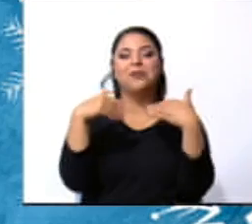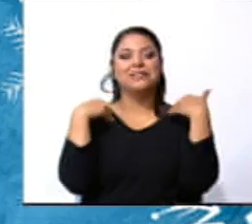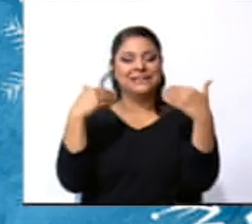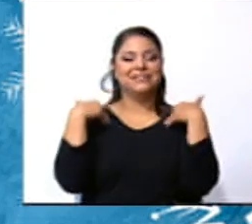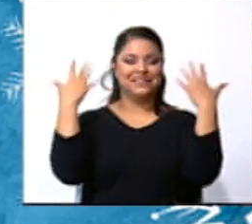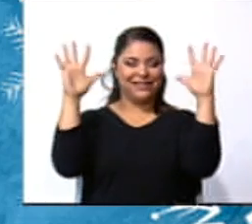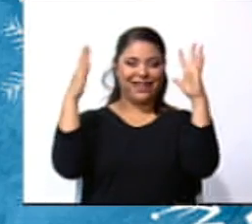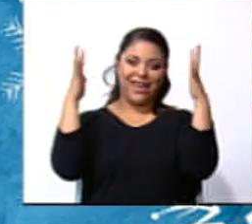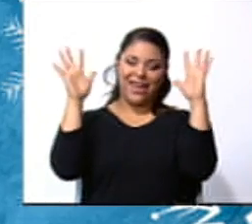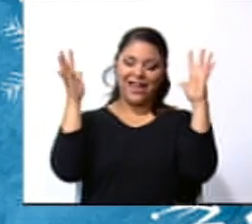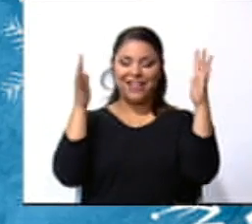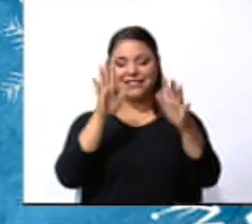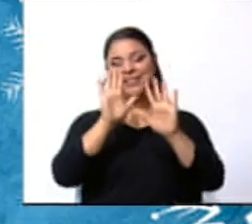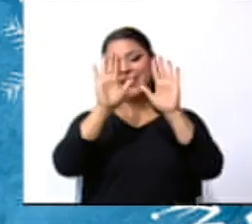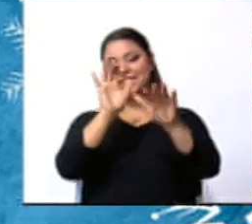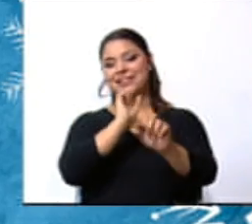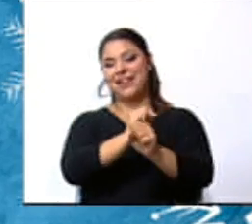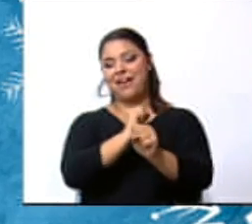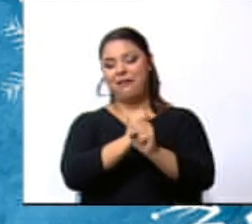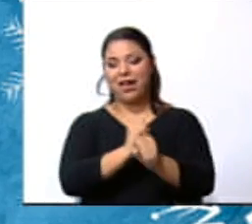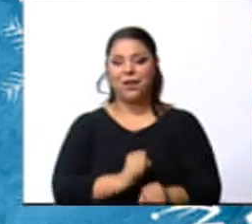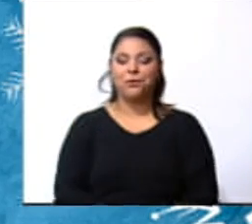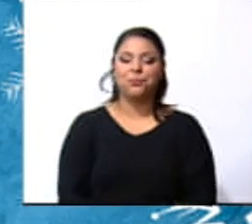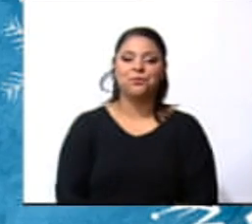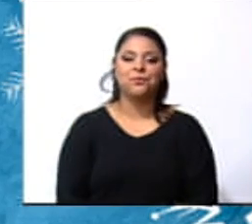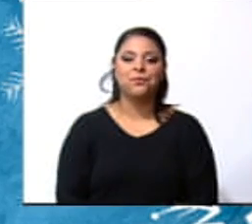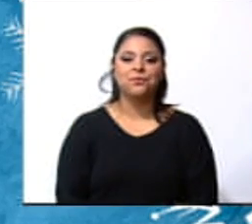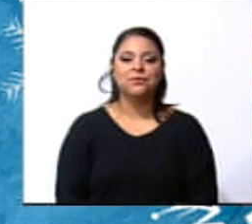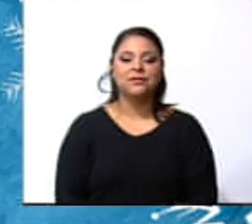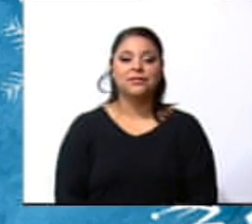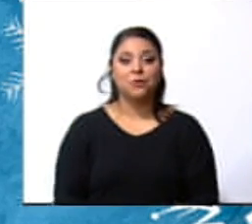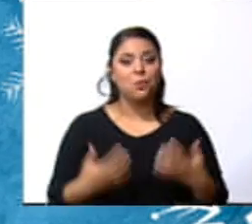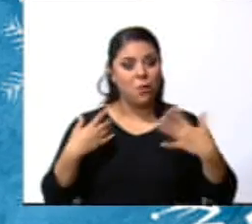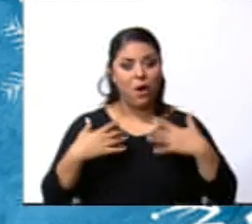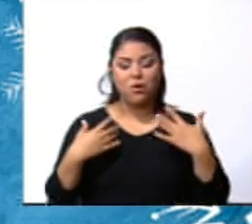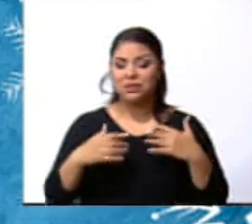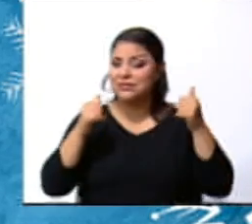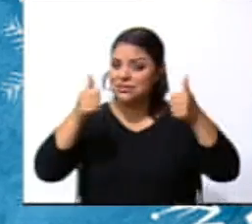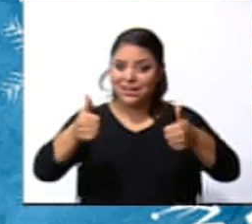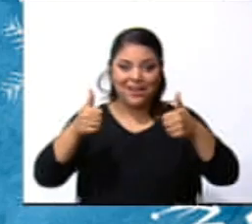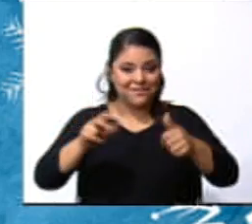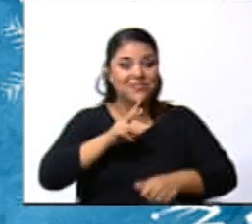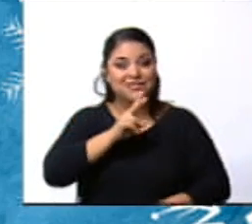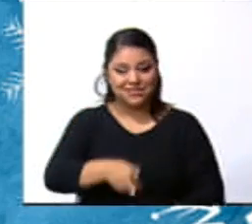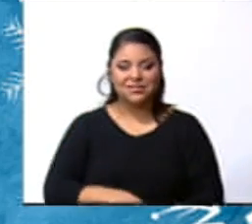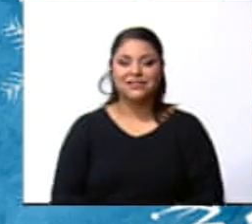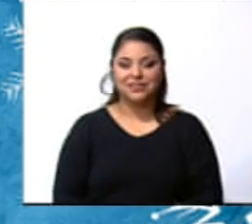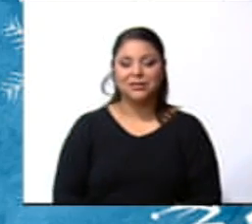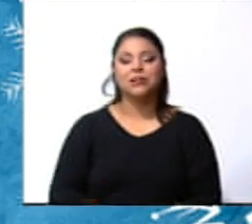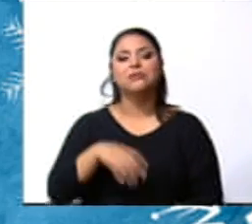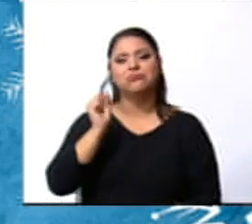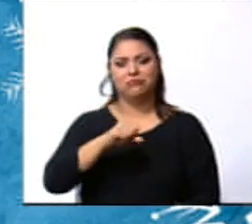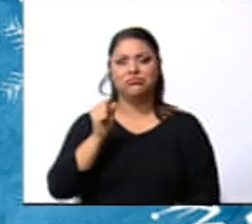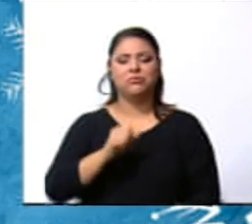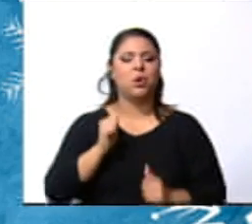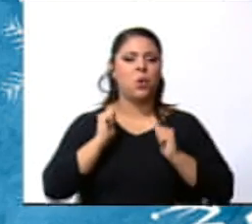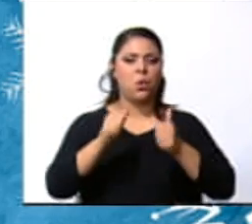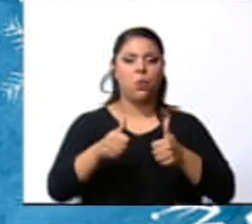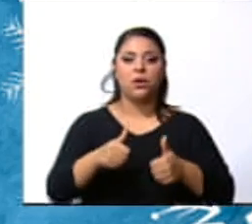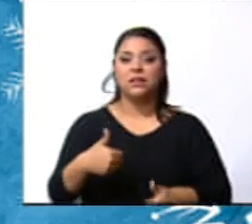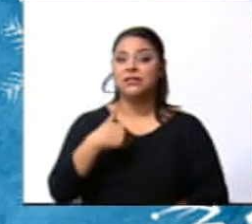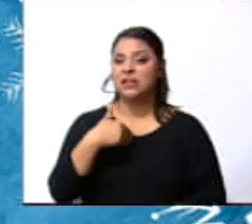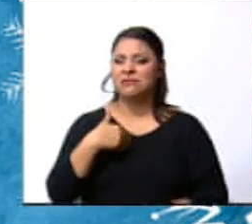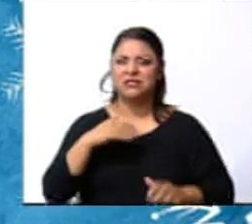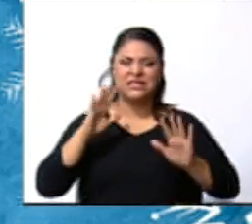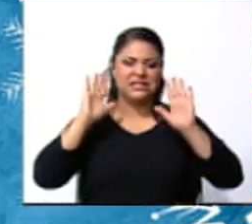congratulations. Wonderful job, wow. Isn't it great, Osvaldo? What? Wow, we have great students